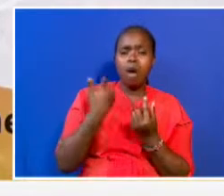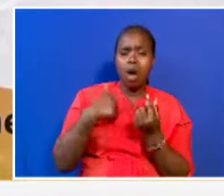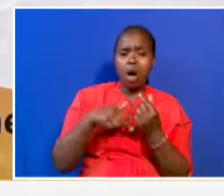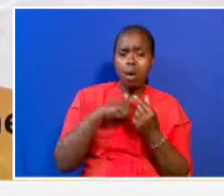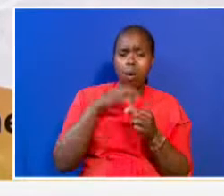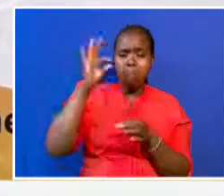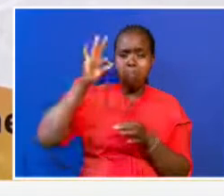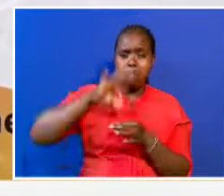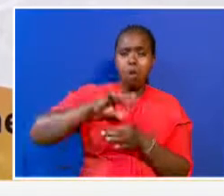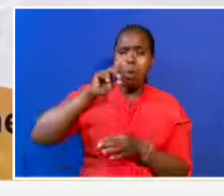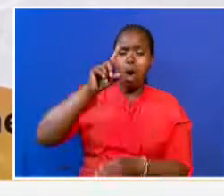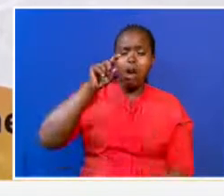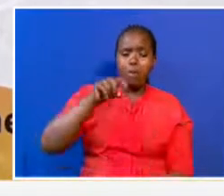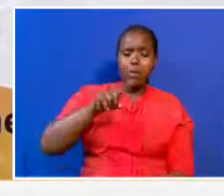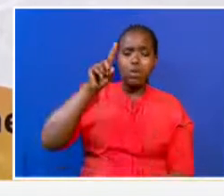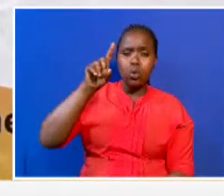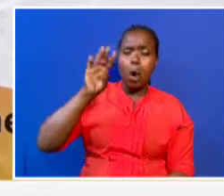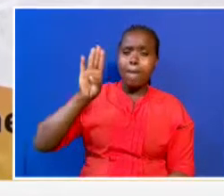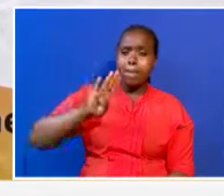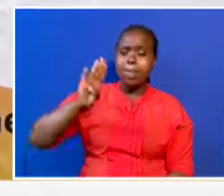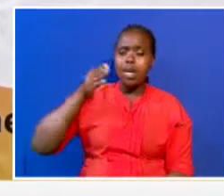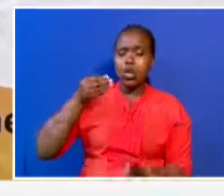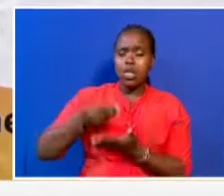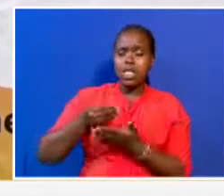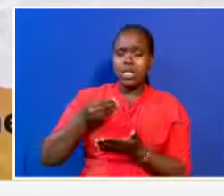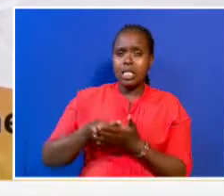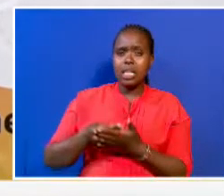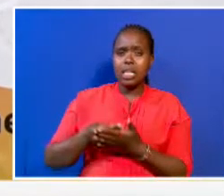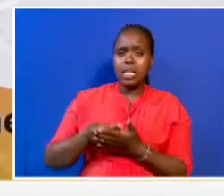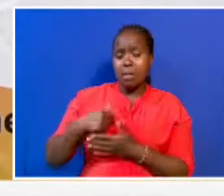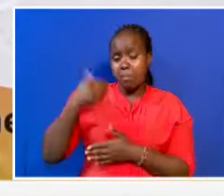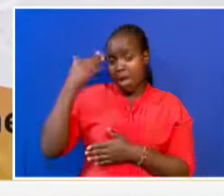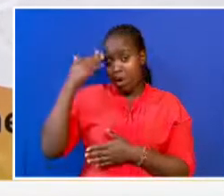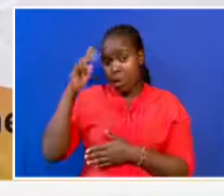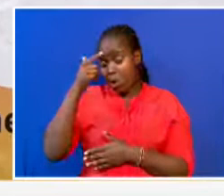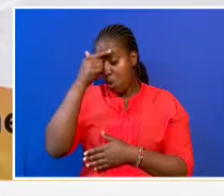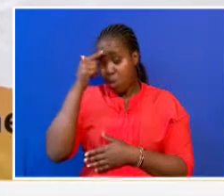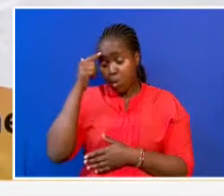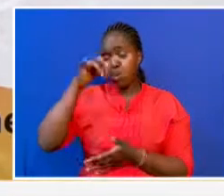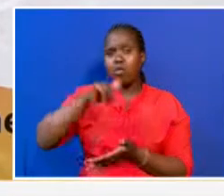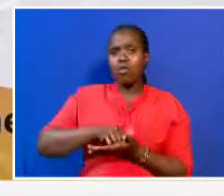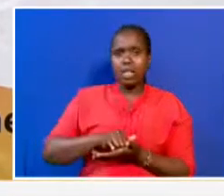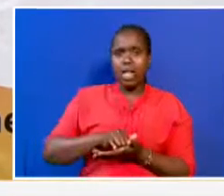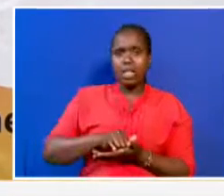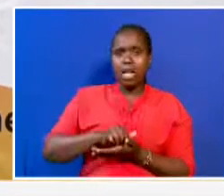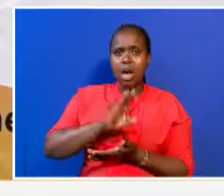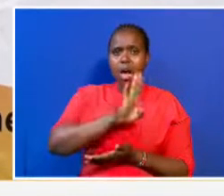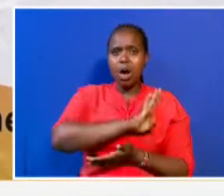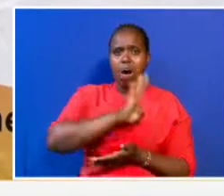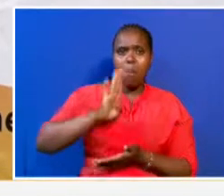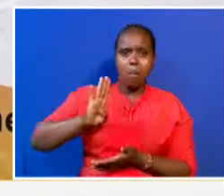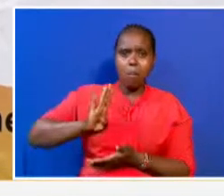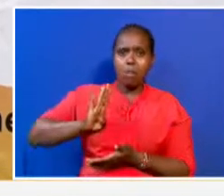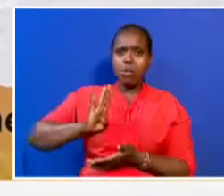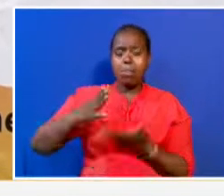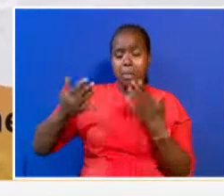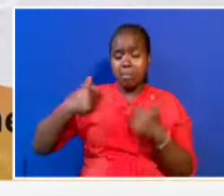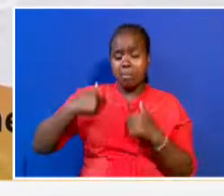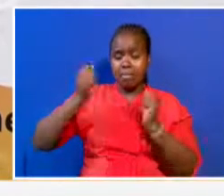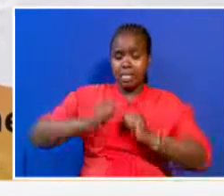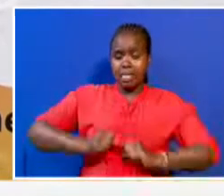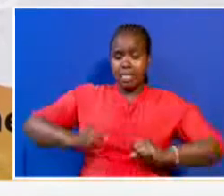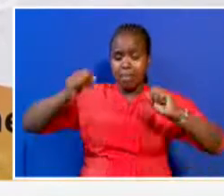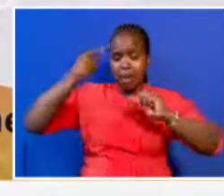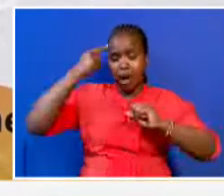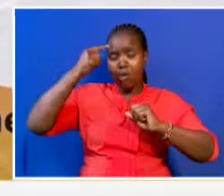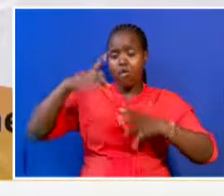contributed 1.1 billion shillings. And I don't know whether it's because of that the board asked me to be the chairman of